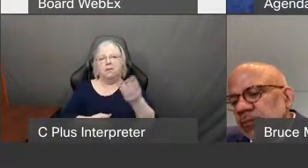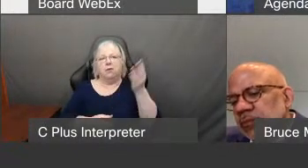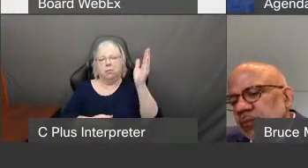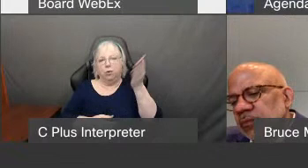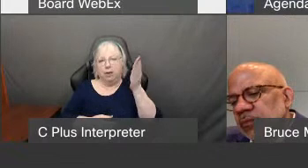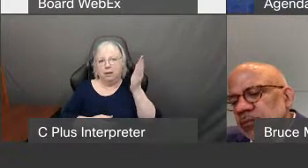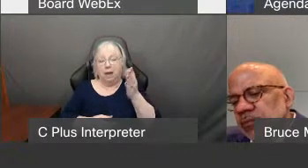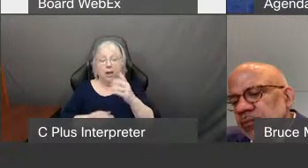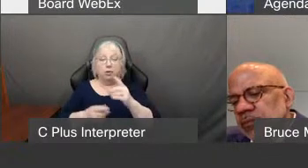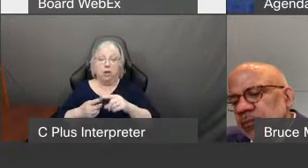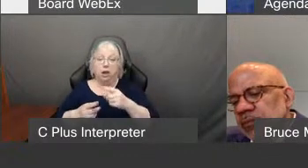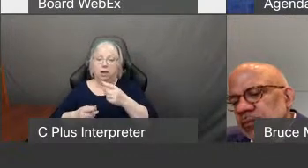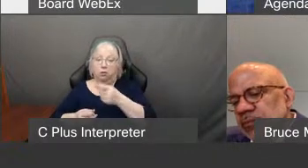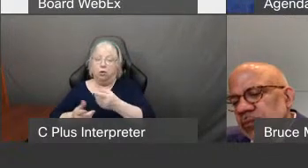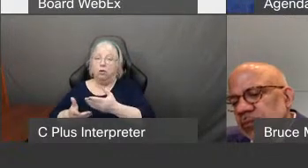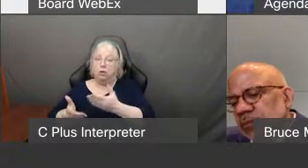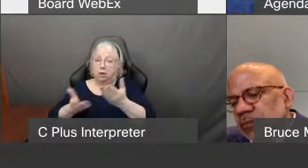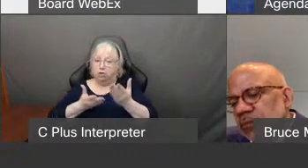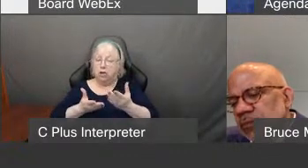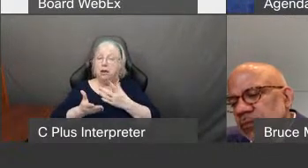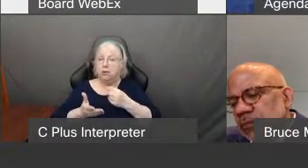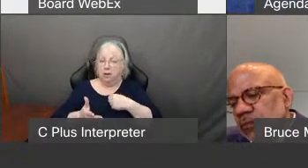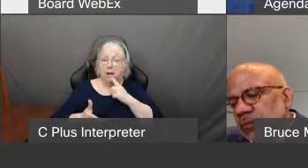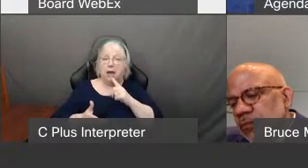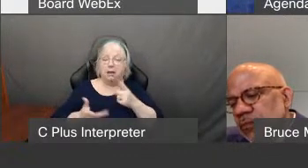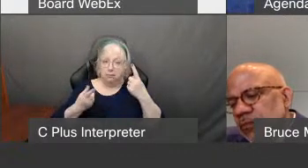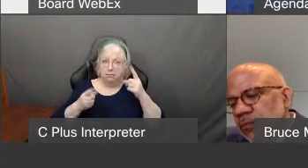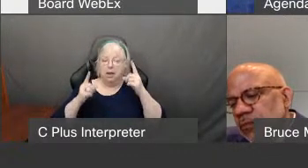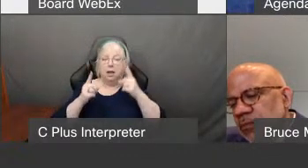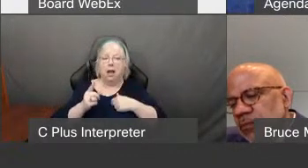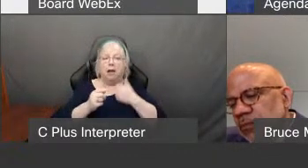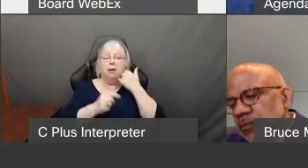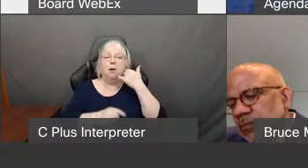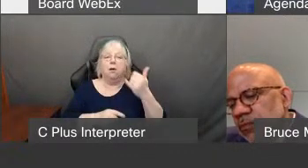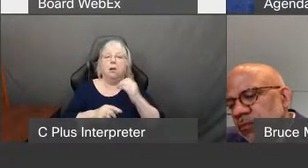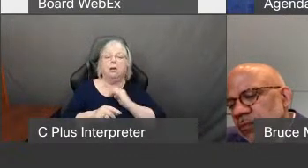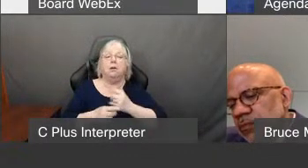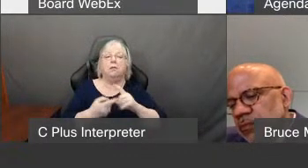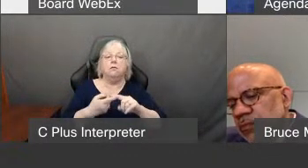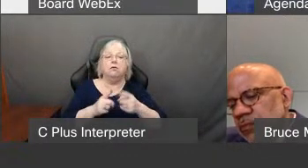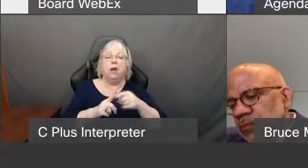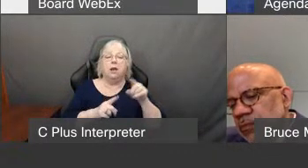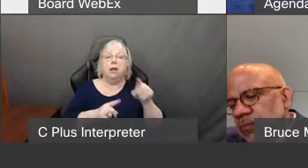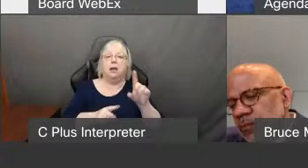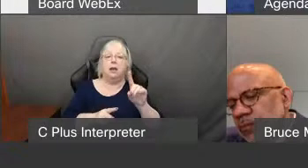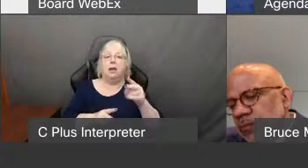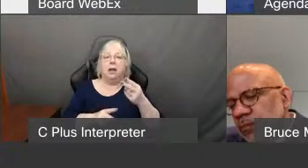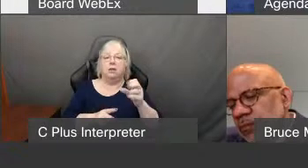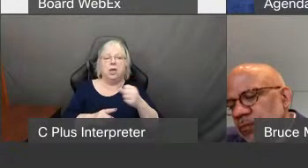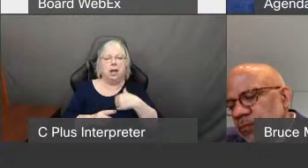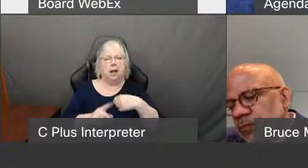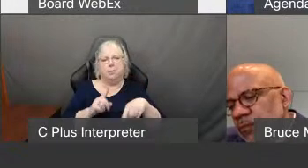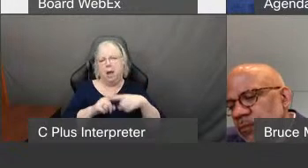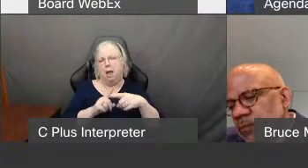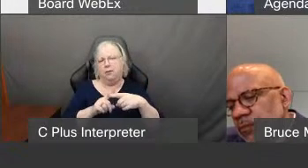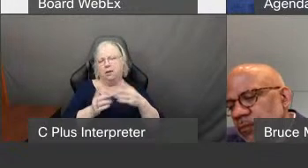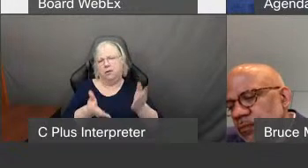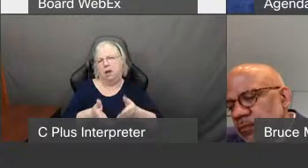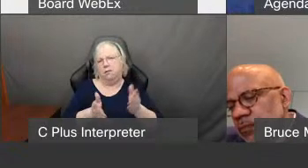I called our friend over at DHS the other day and had a very positive conversation with